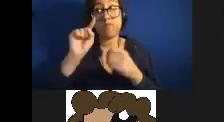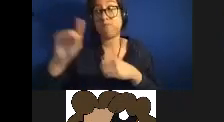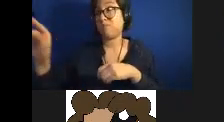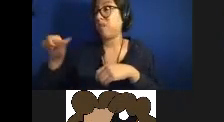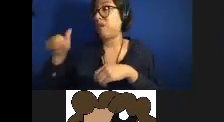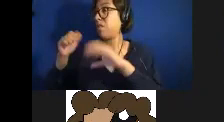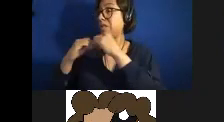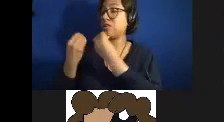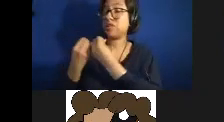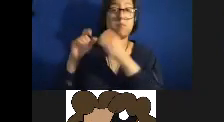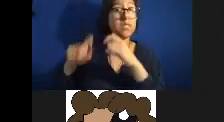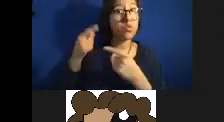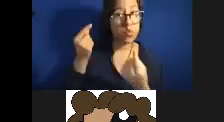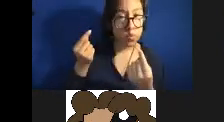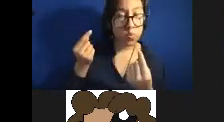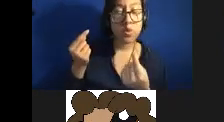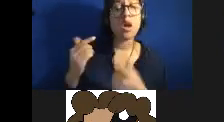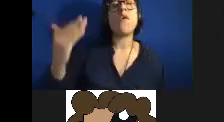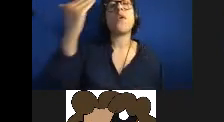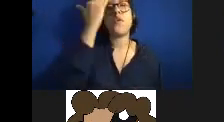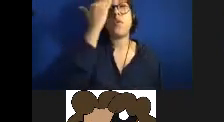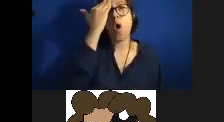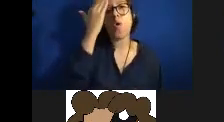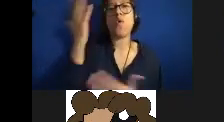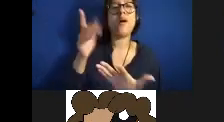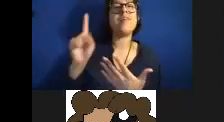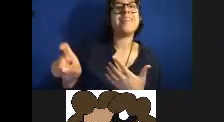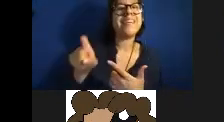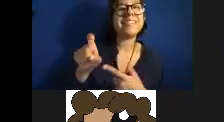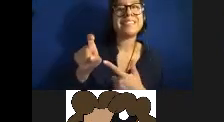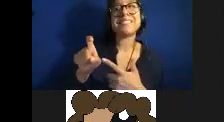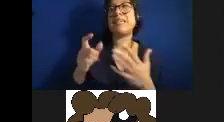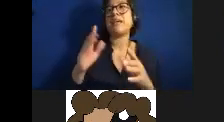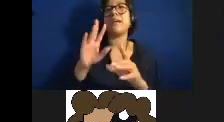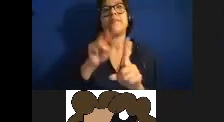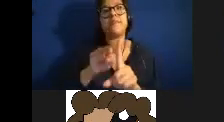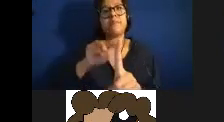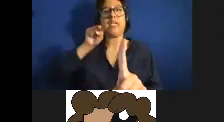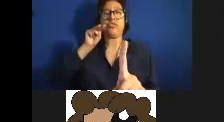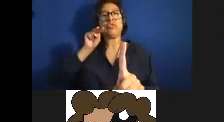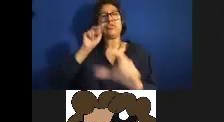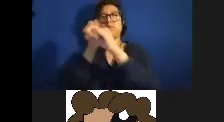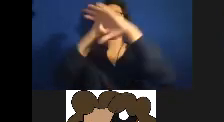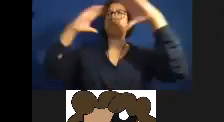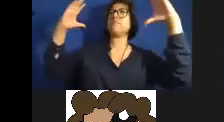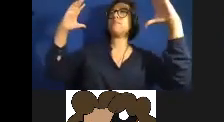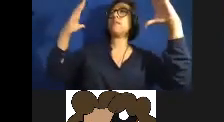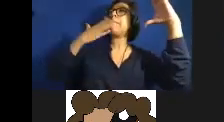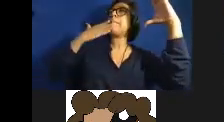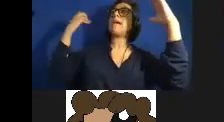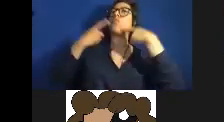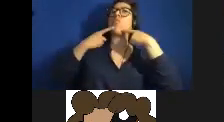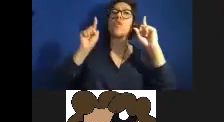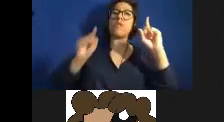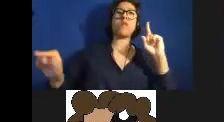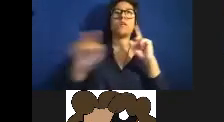you really have to know the needs of your people, look at the bigger picture and see what's gonna best work for